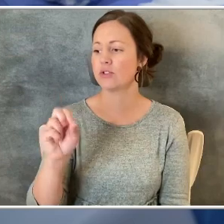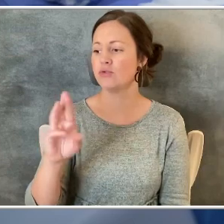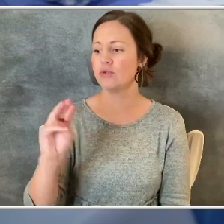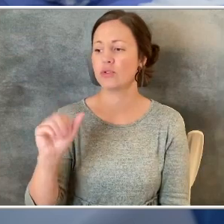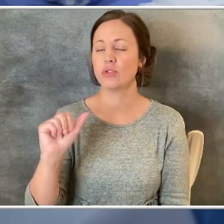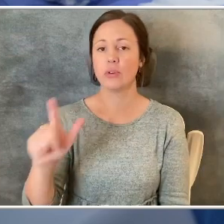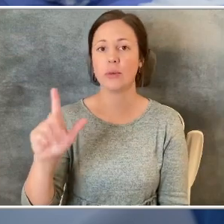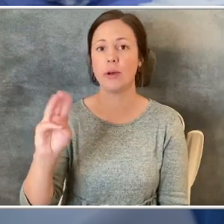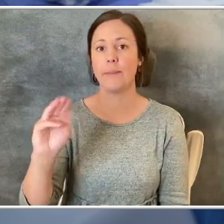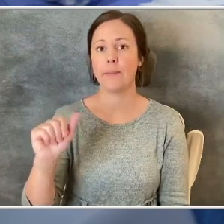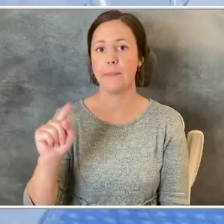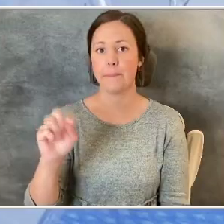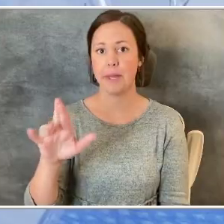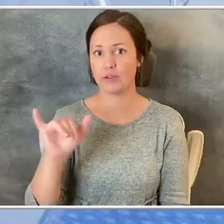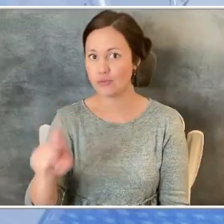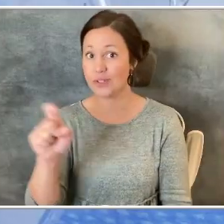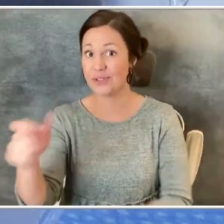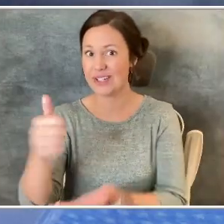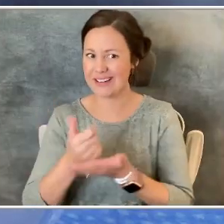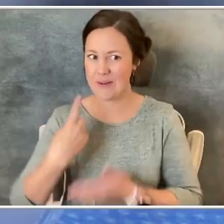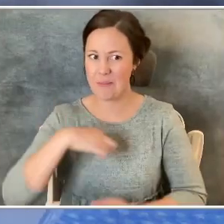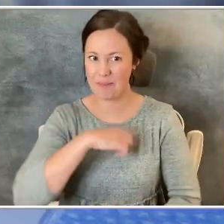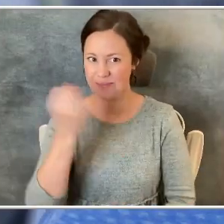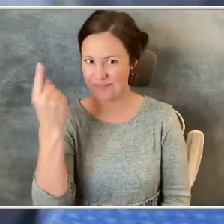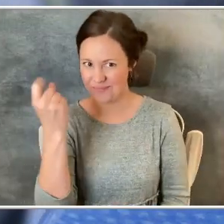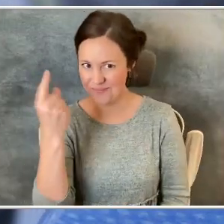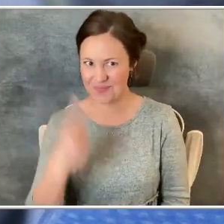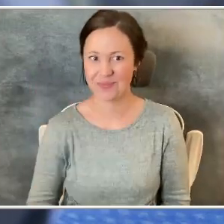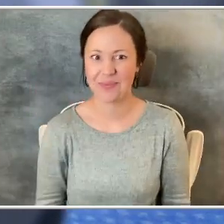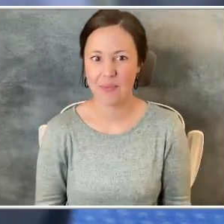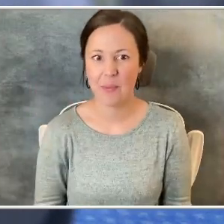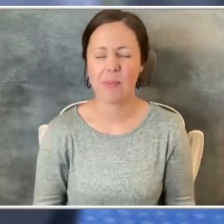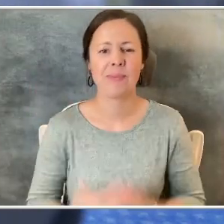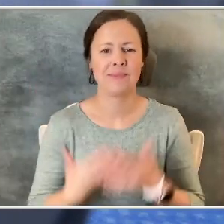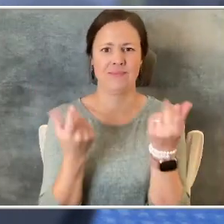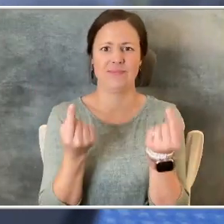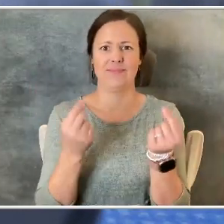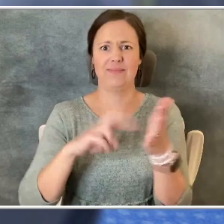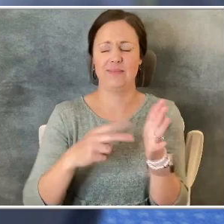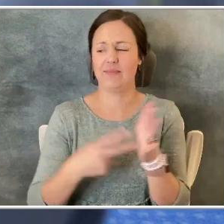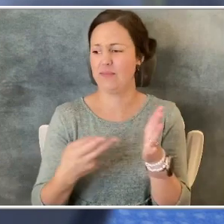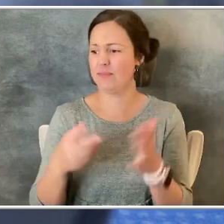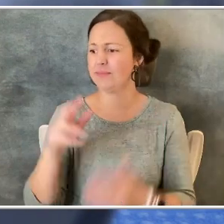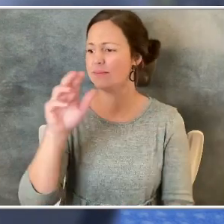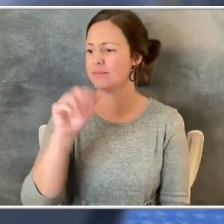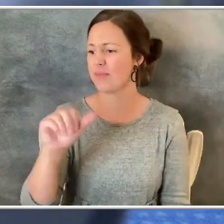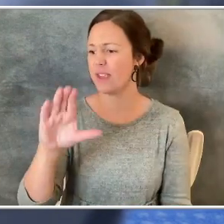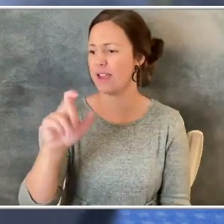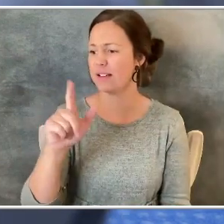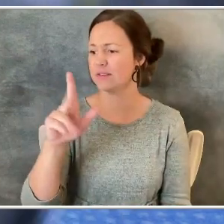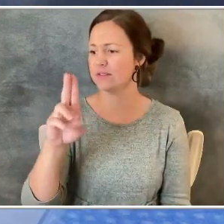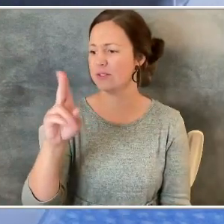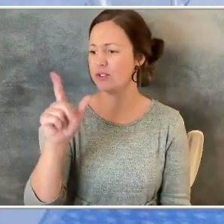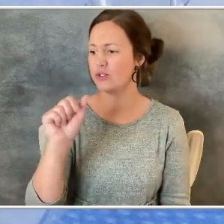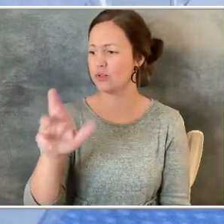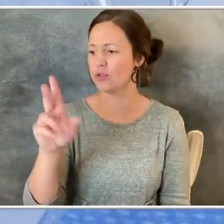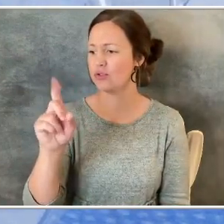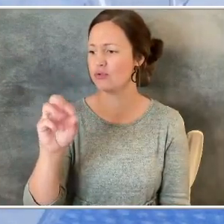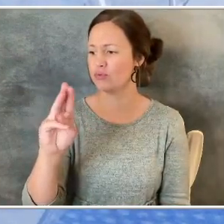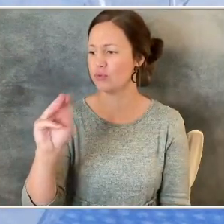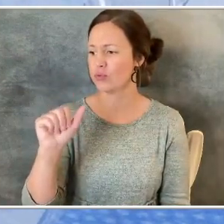which you're going to help us understand and why that's important. What exactly is an acellular dermal matrix in